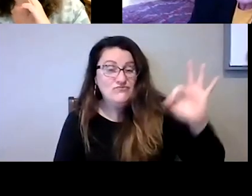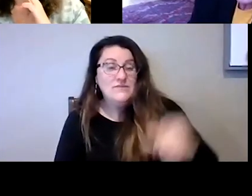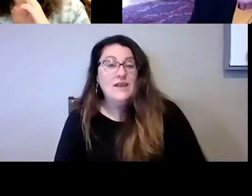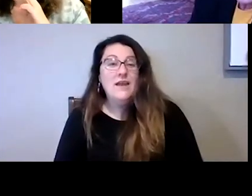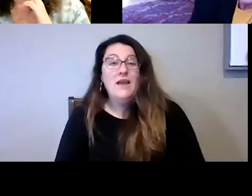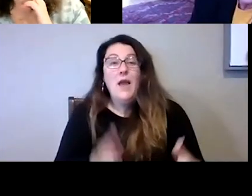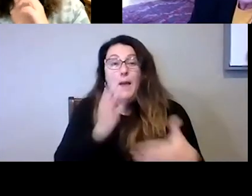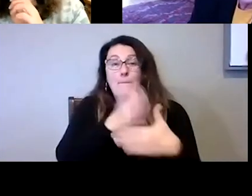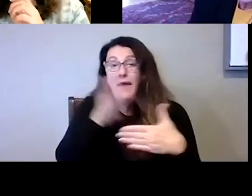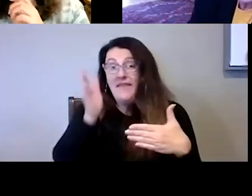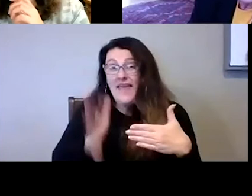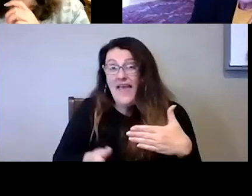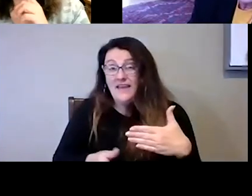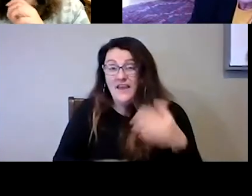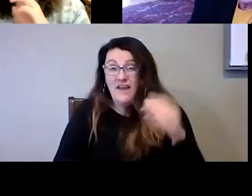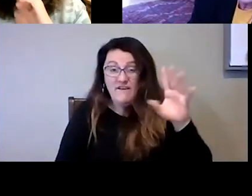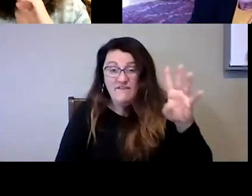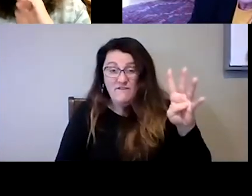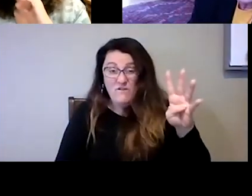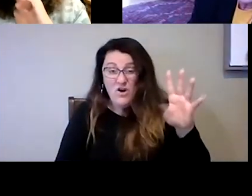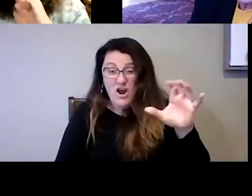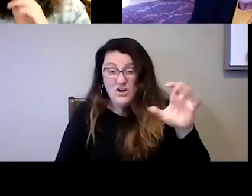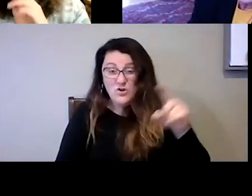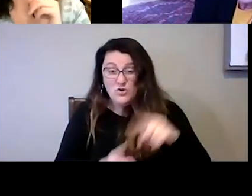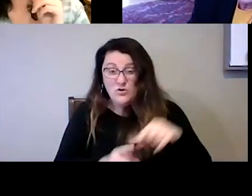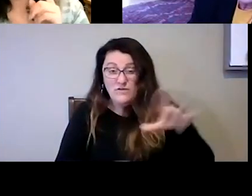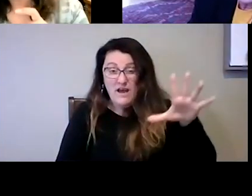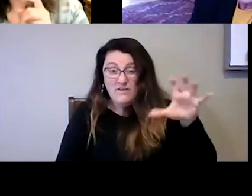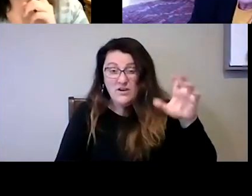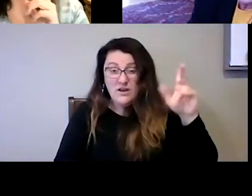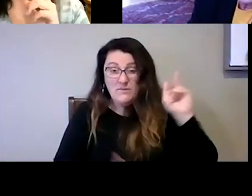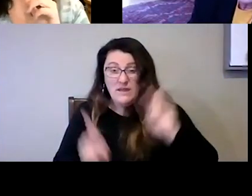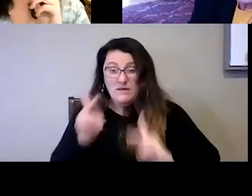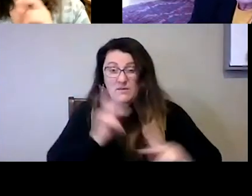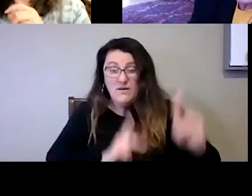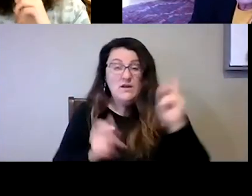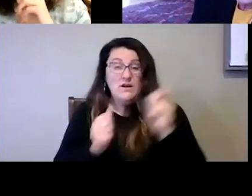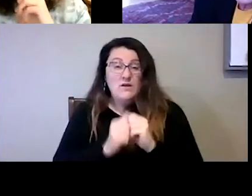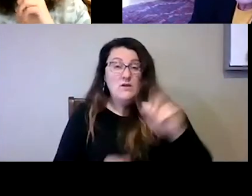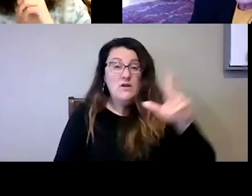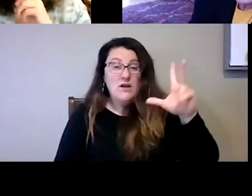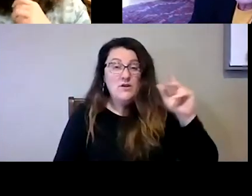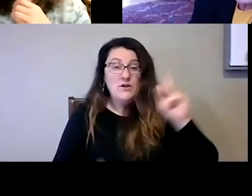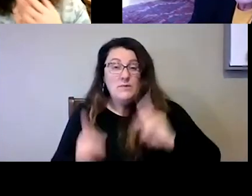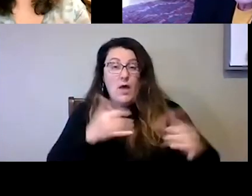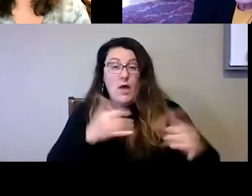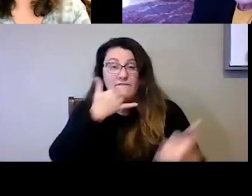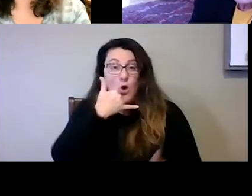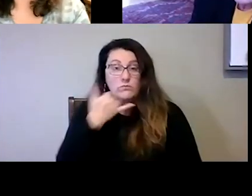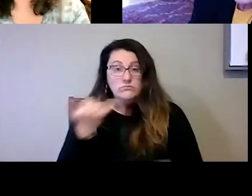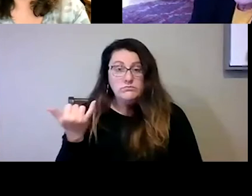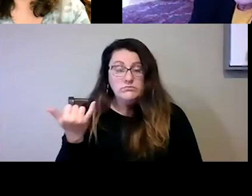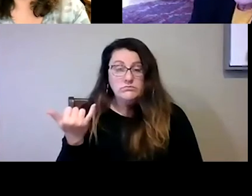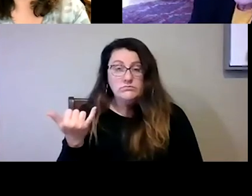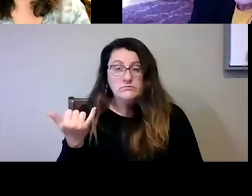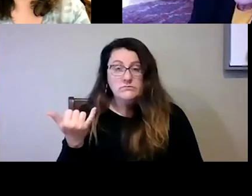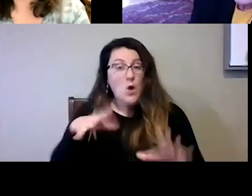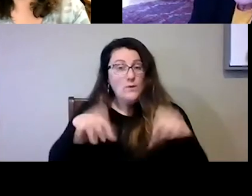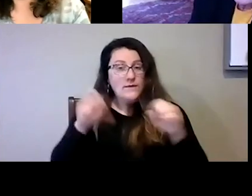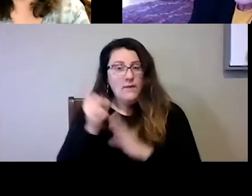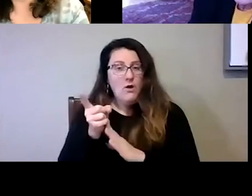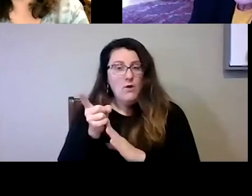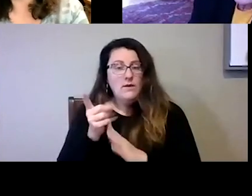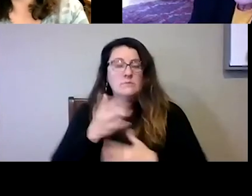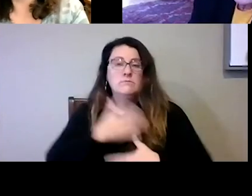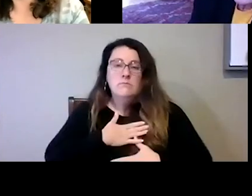we had about 400 to 500 people with 30 people on the phones. And I just want to take a moment just to